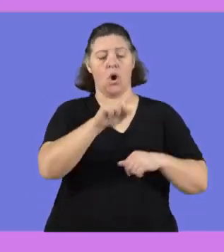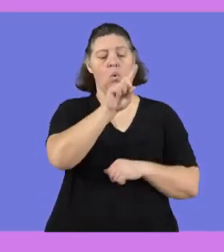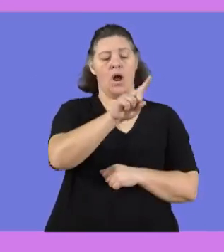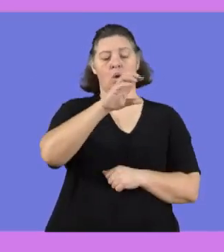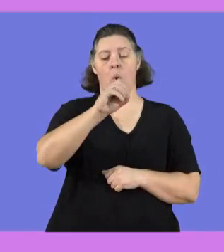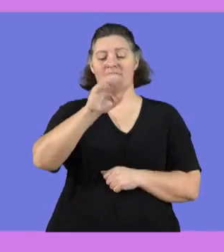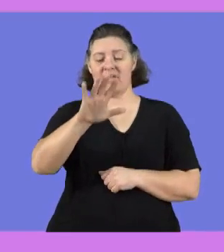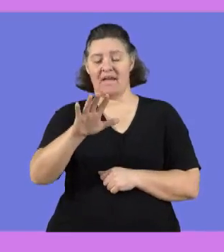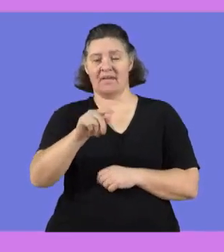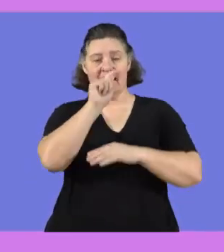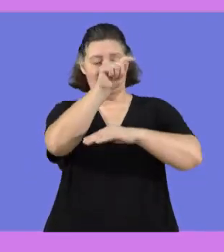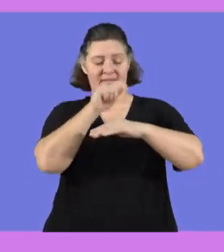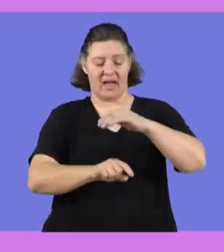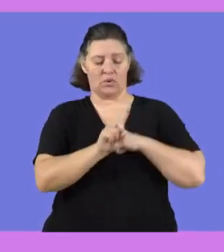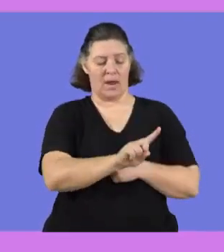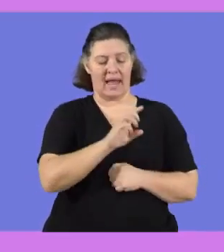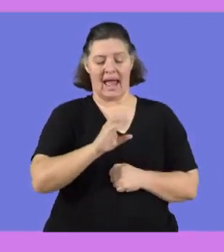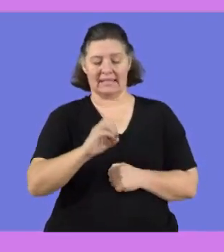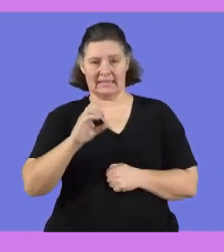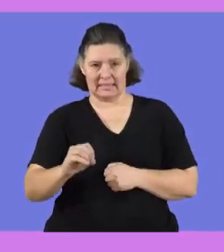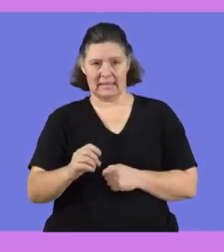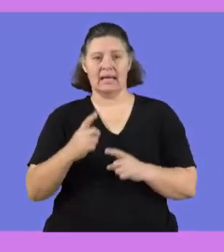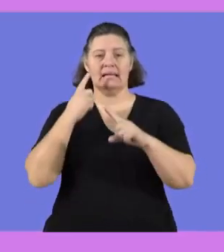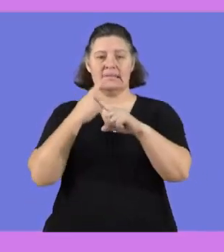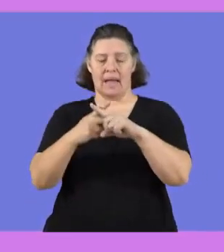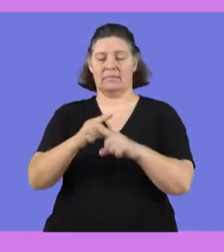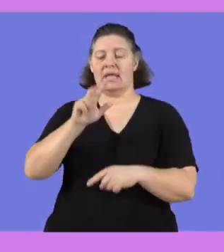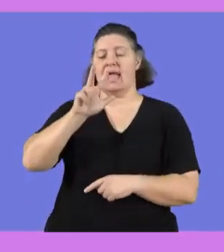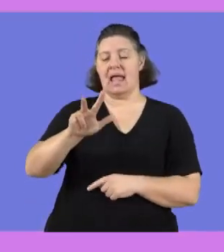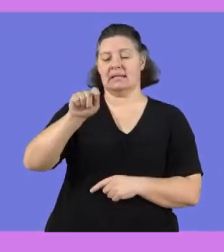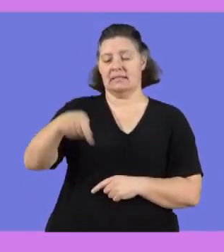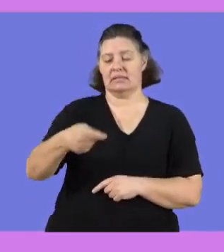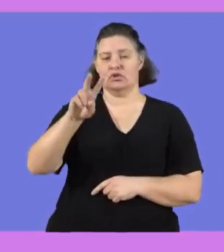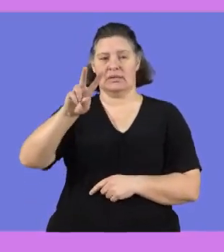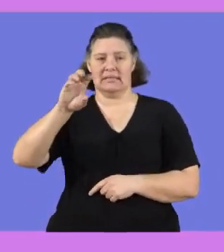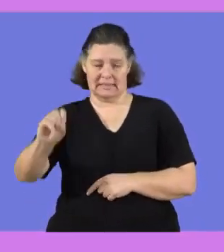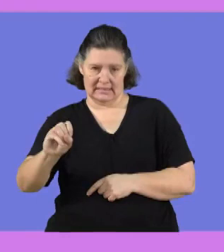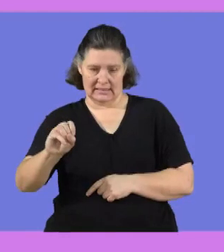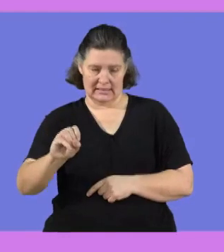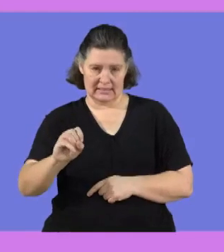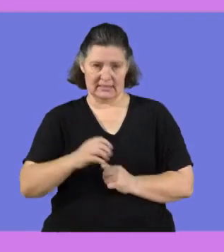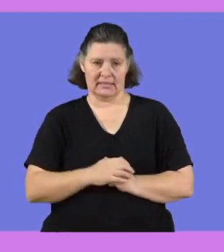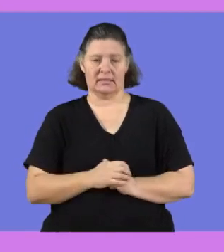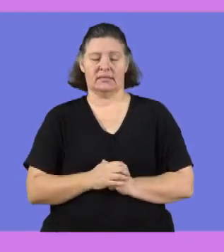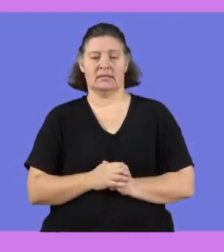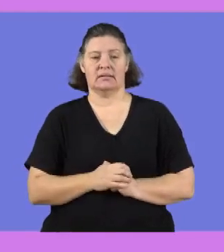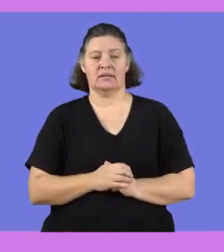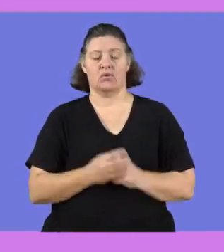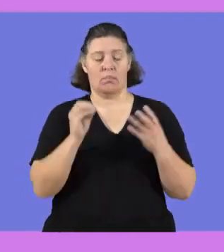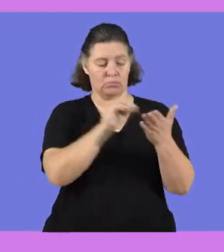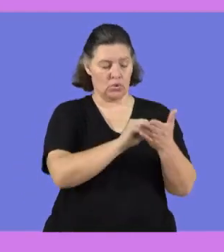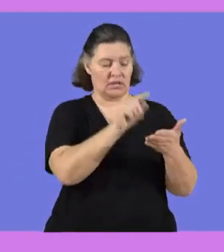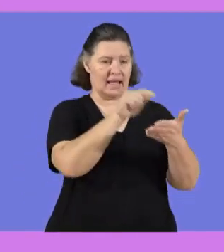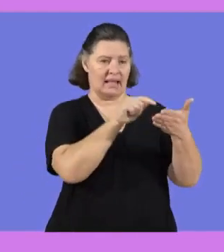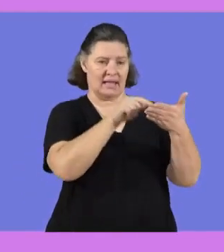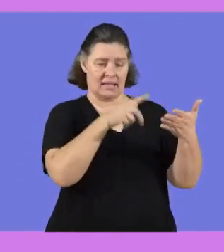be 105%. Then 105 divided by 100, we multiply it by